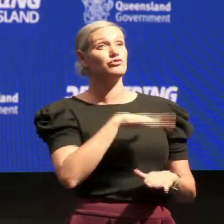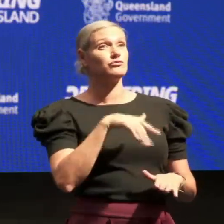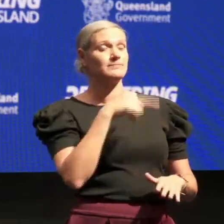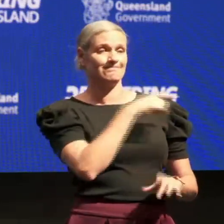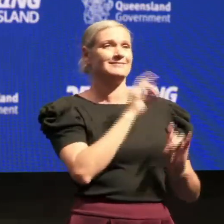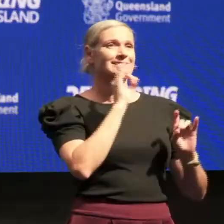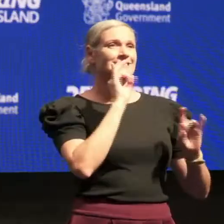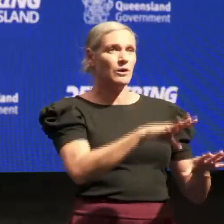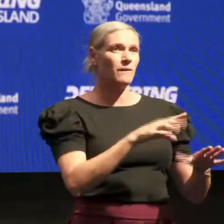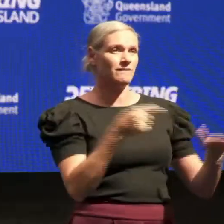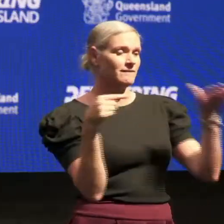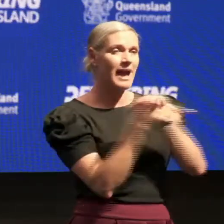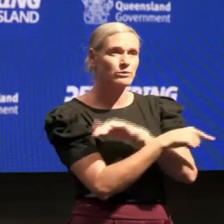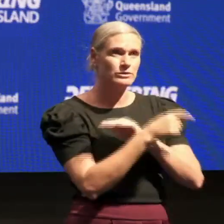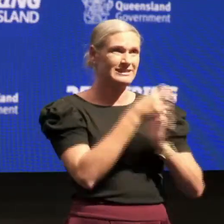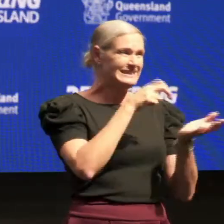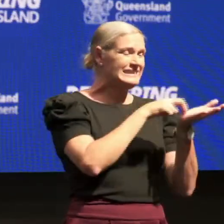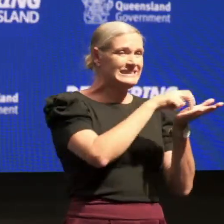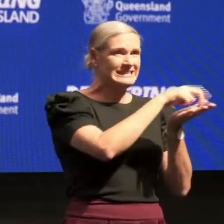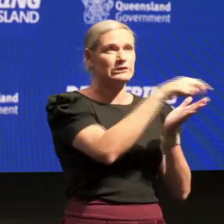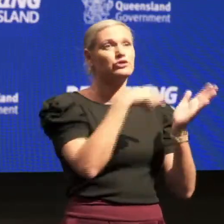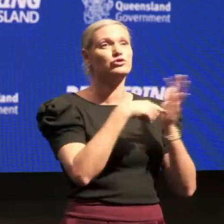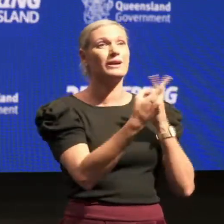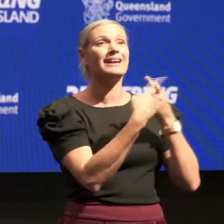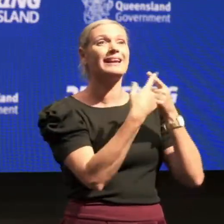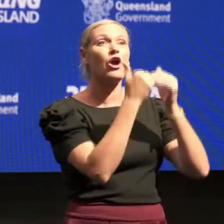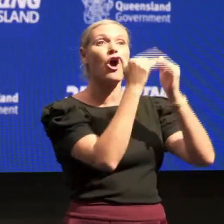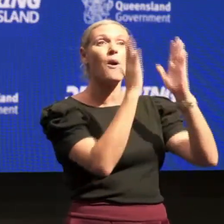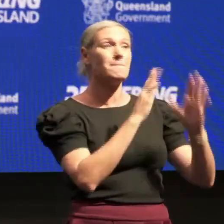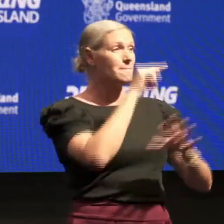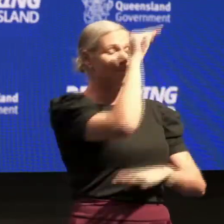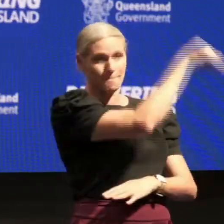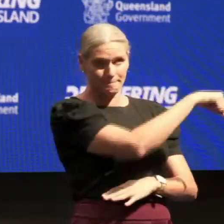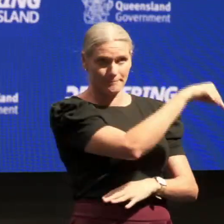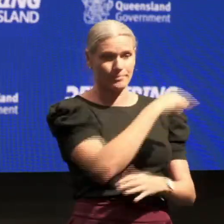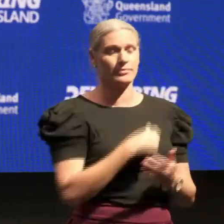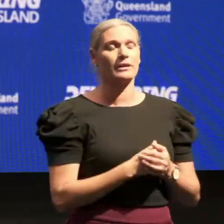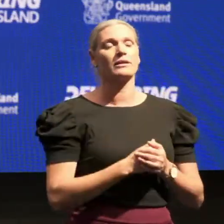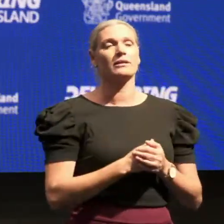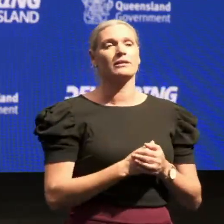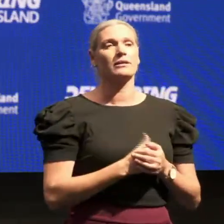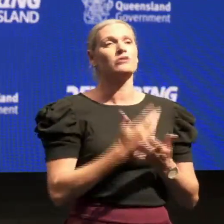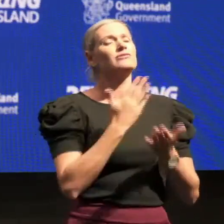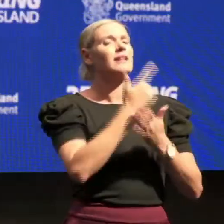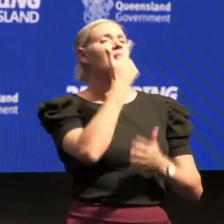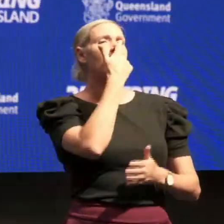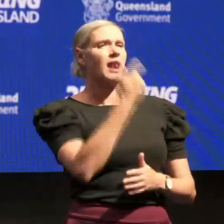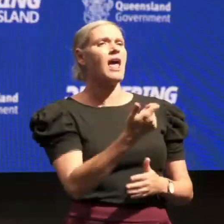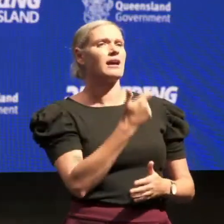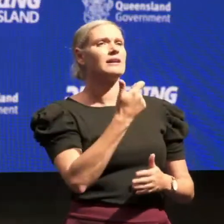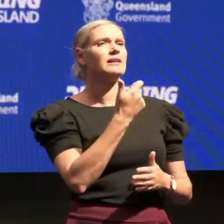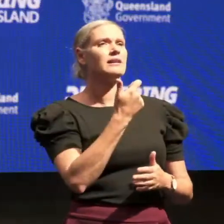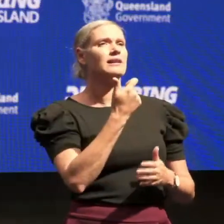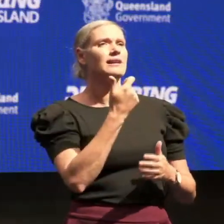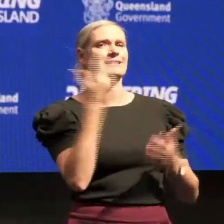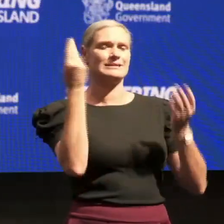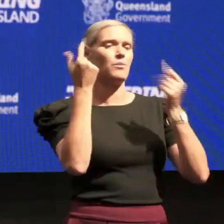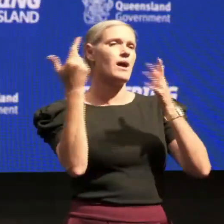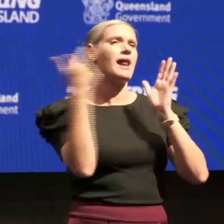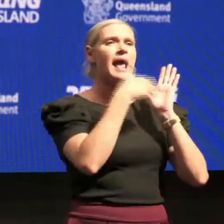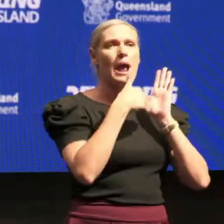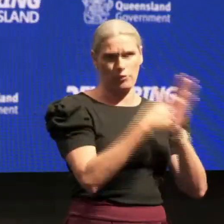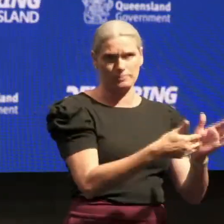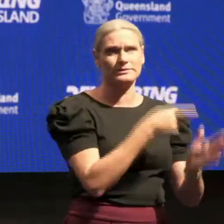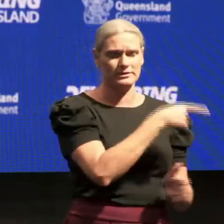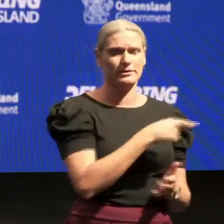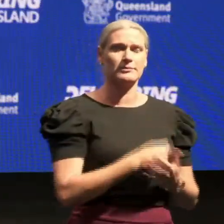able to self-extract and walk to a nearby homestead, whereby they were able to receive assistance. And